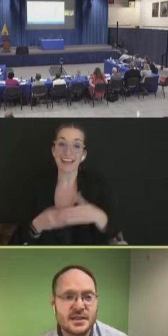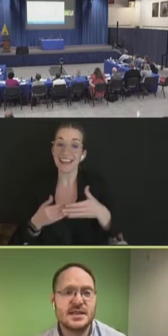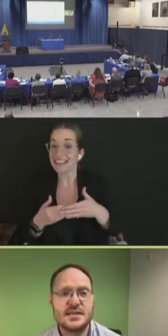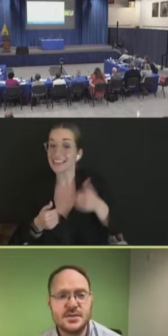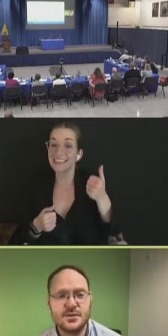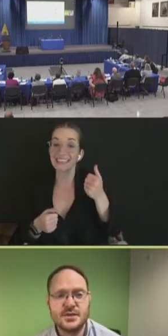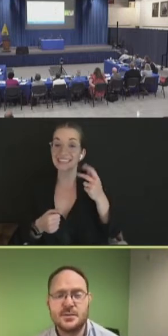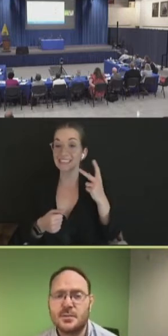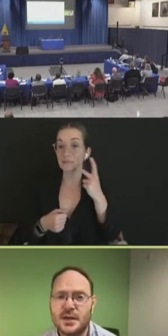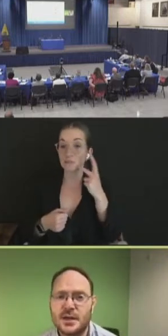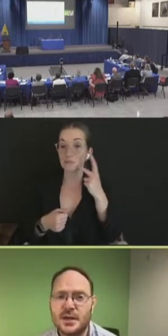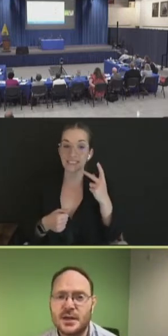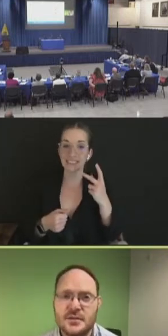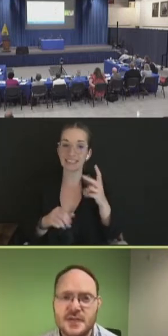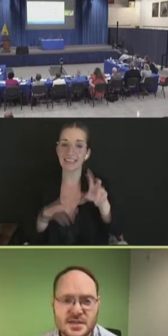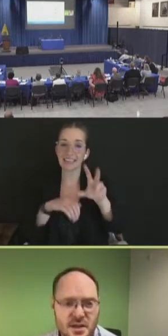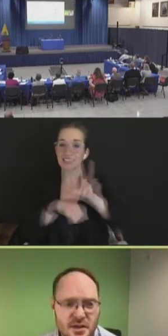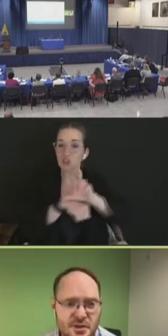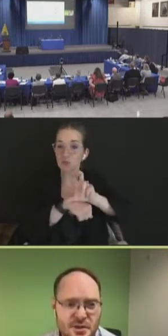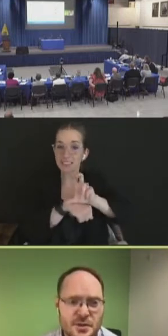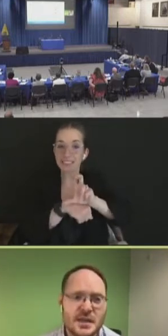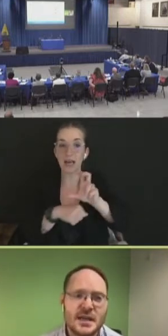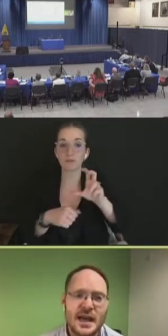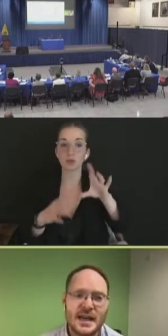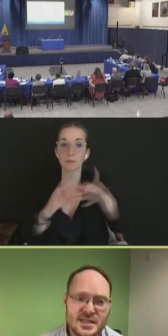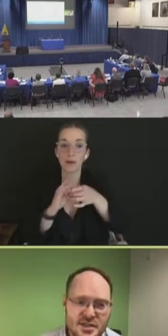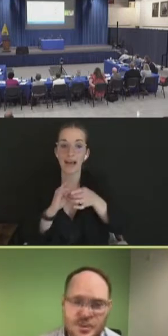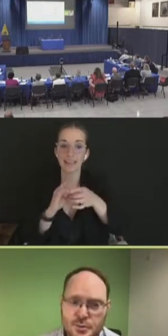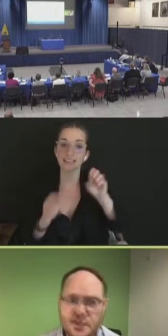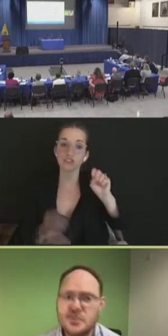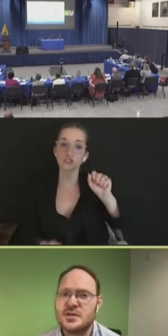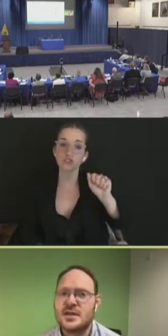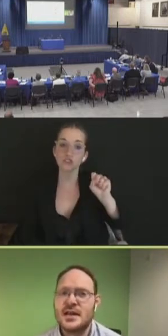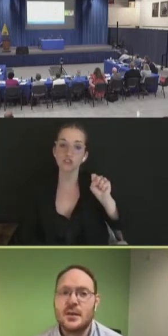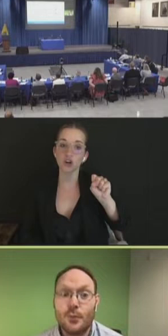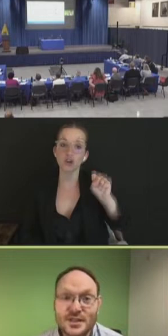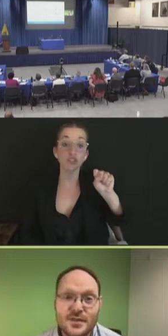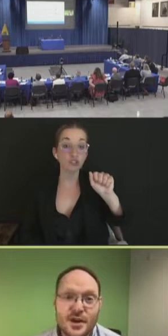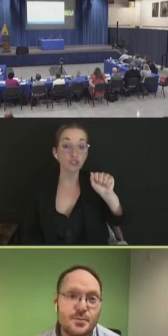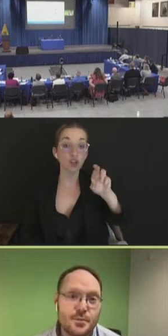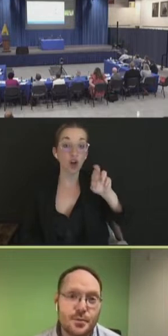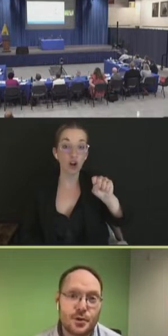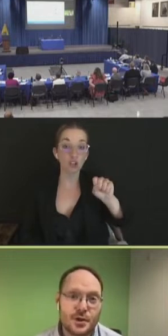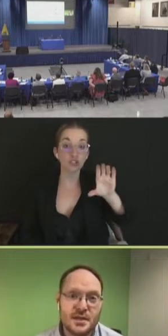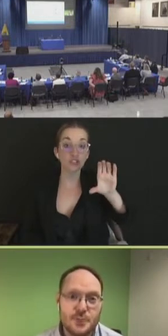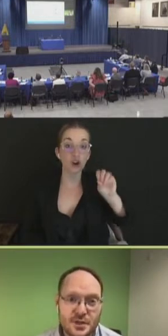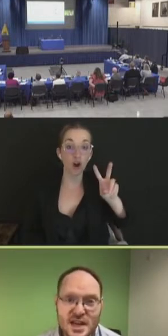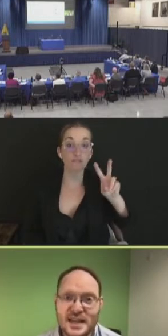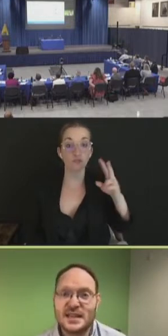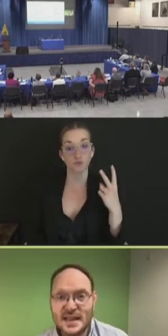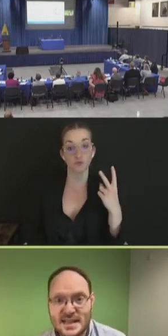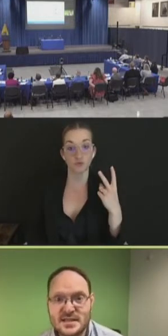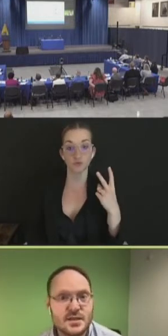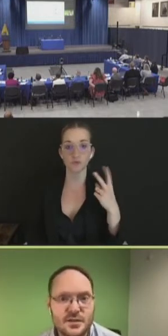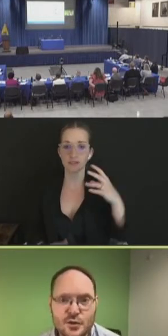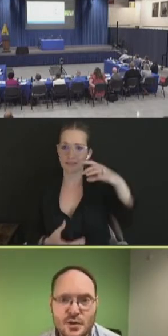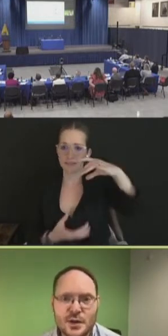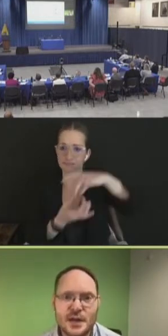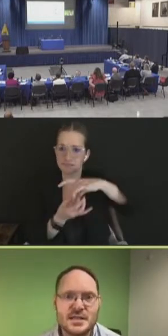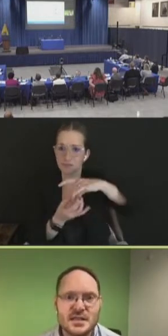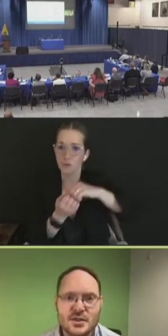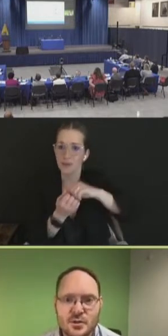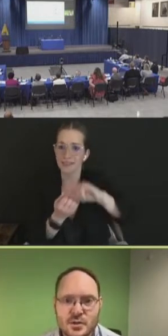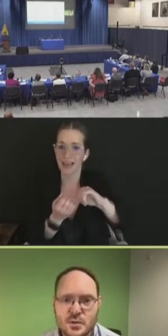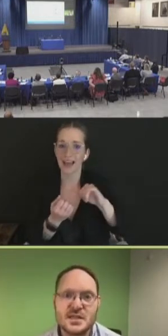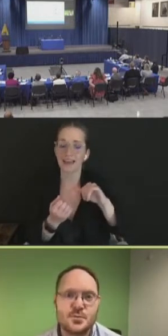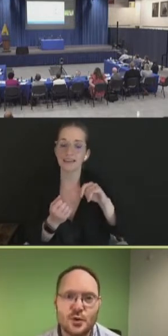target in this sense is the receptor binding domain of SARS-CoV-2. It's easy to produce, but it's very poorly immunogenic. In essence, if you